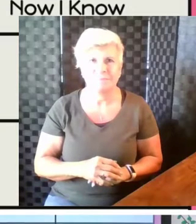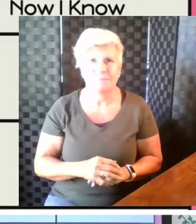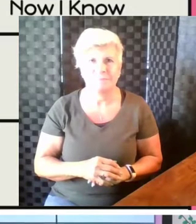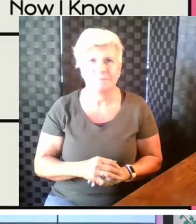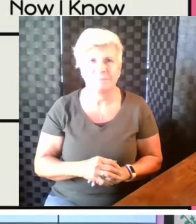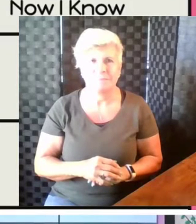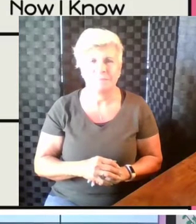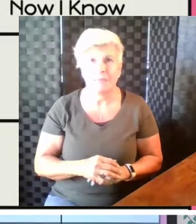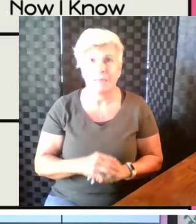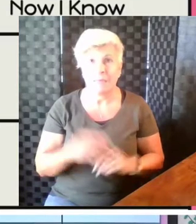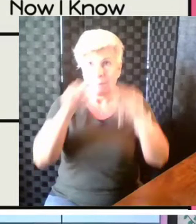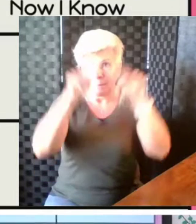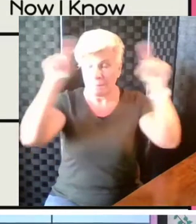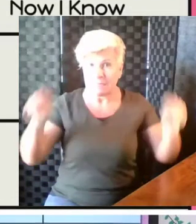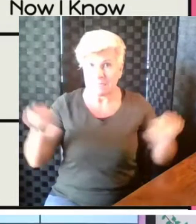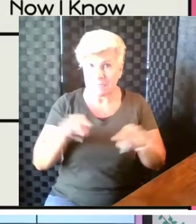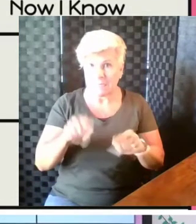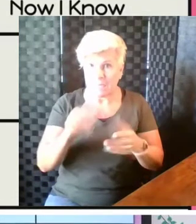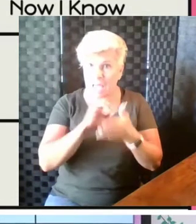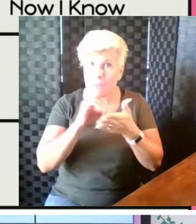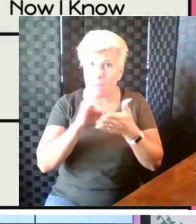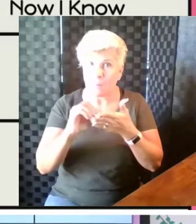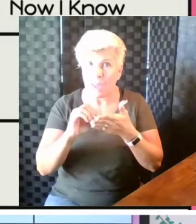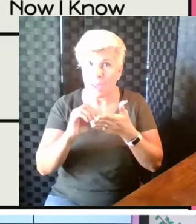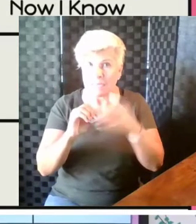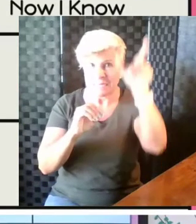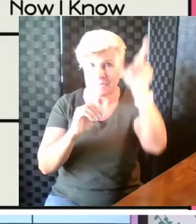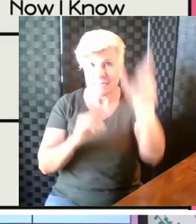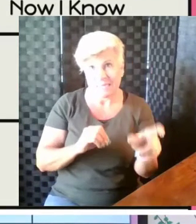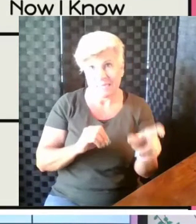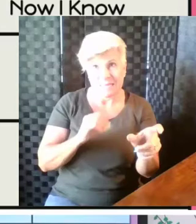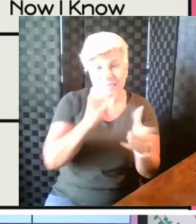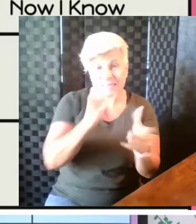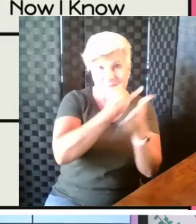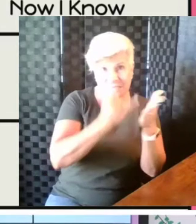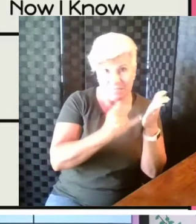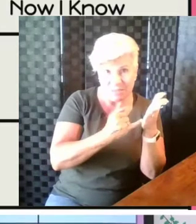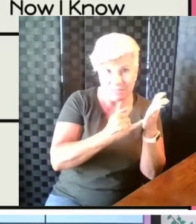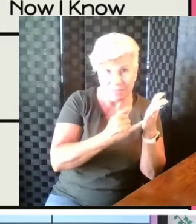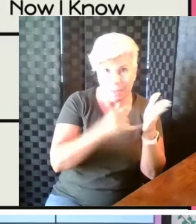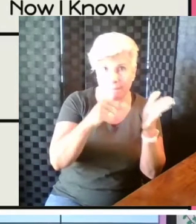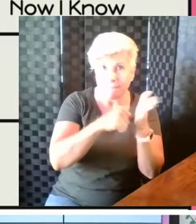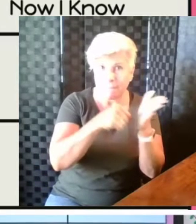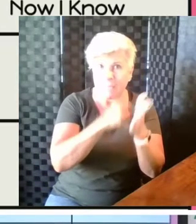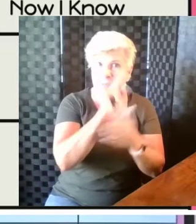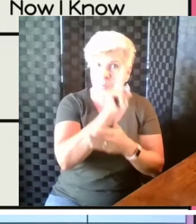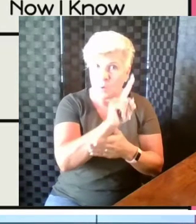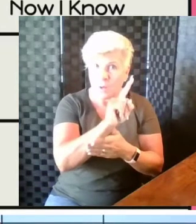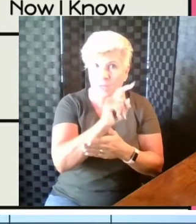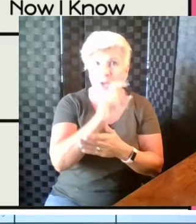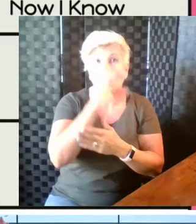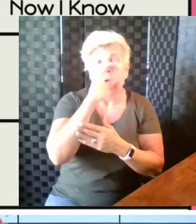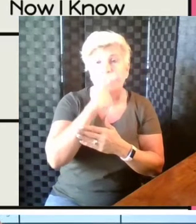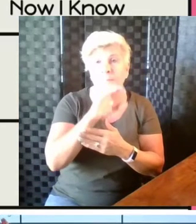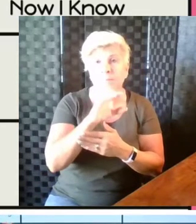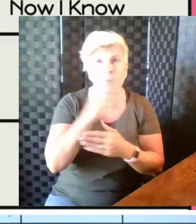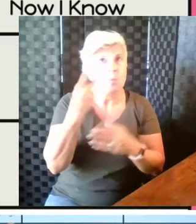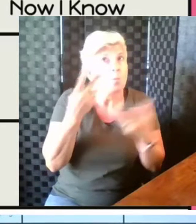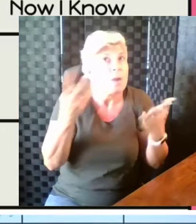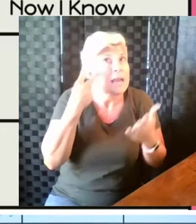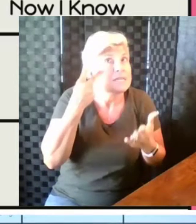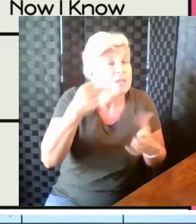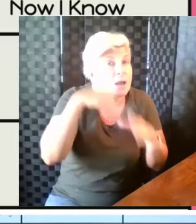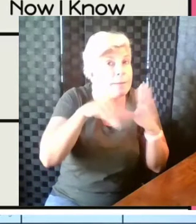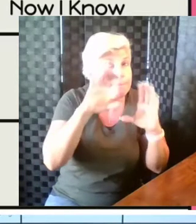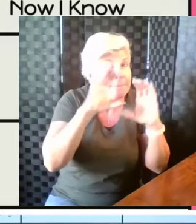So in my graphic organizer, I'm going to write in here the illustration. So I'm going to put the page number and what I actually saw in